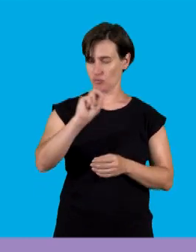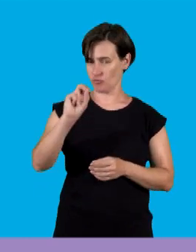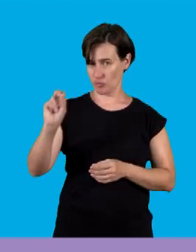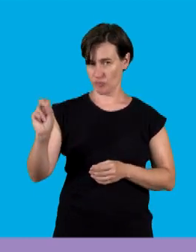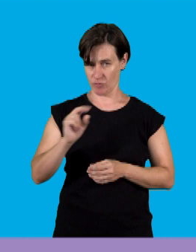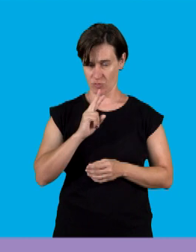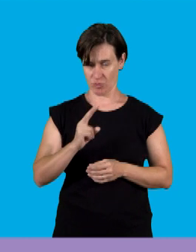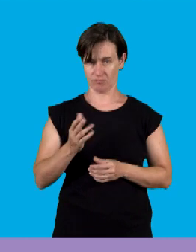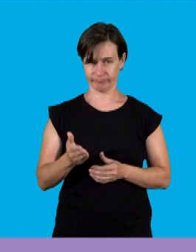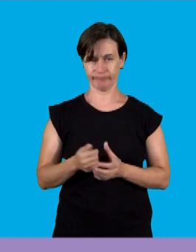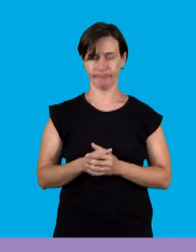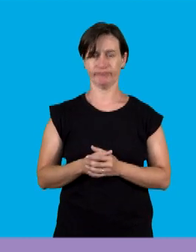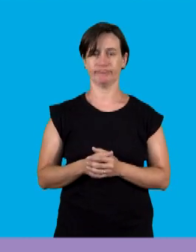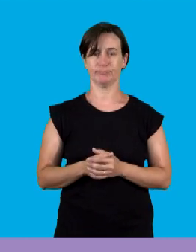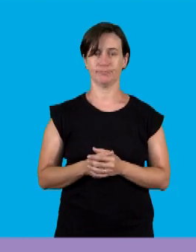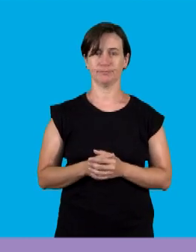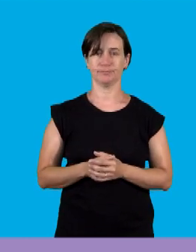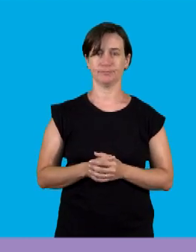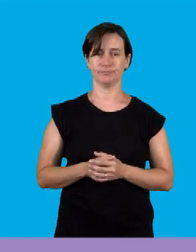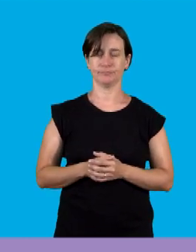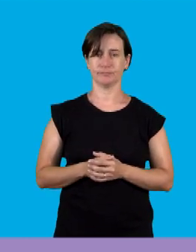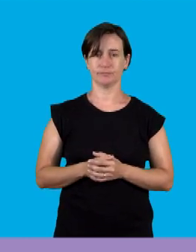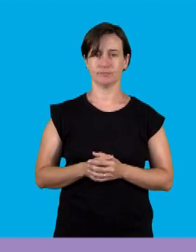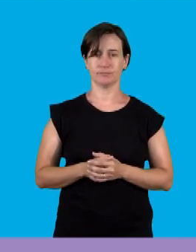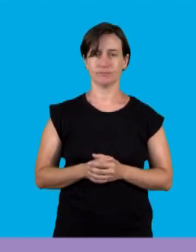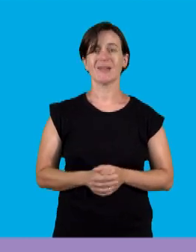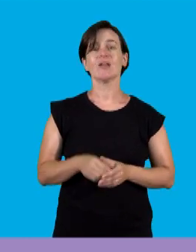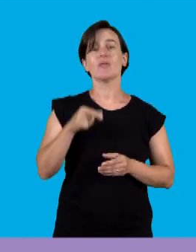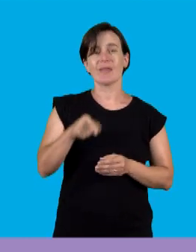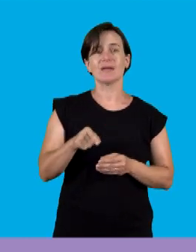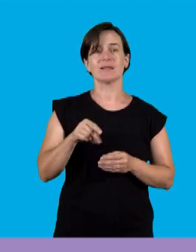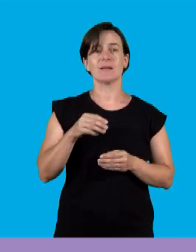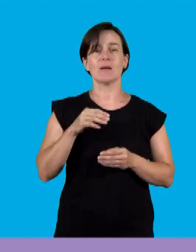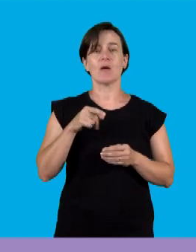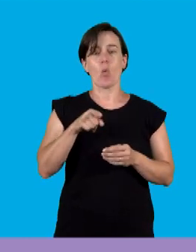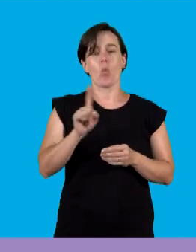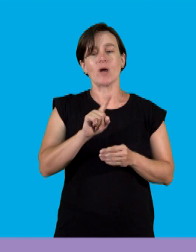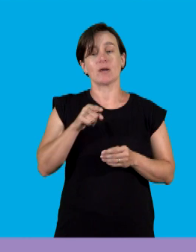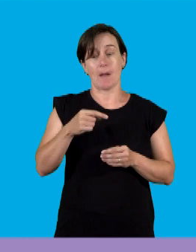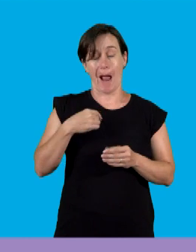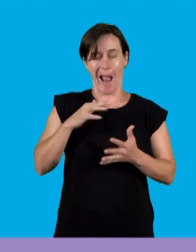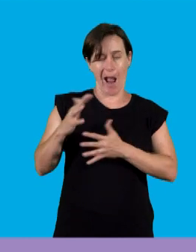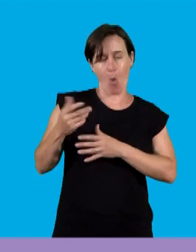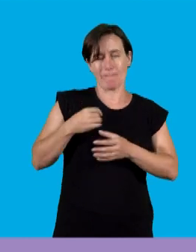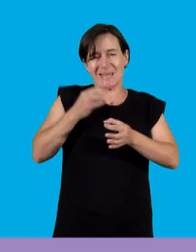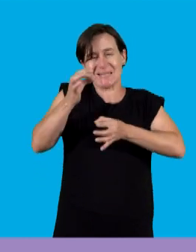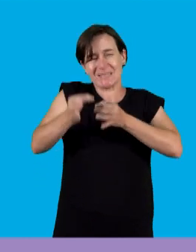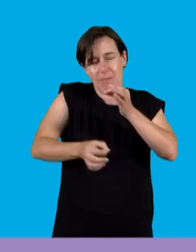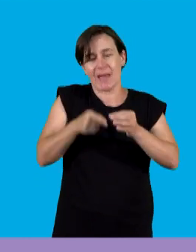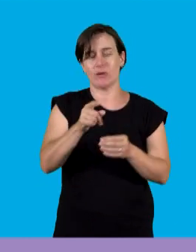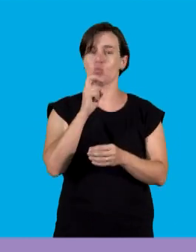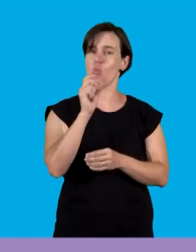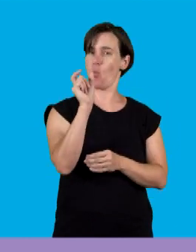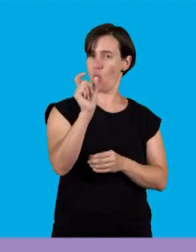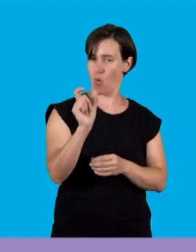than the last difference added. So that would be our numeric pattern in words. Let's go